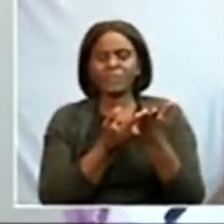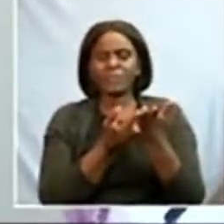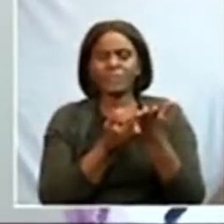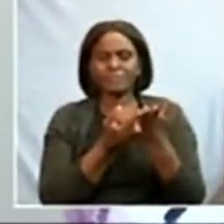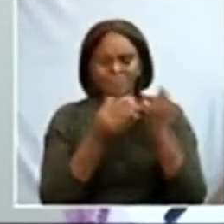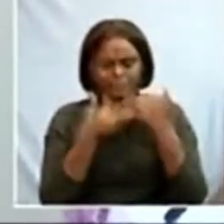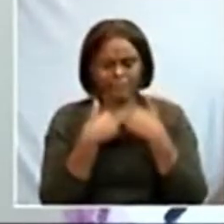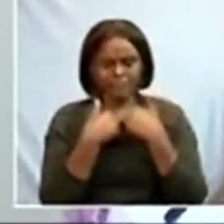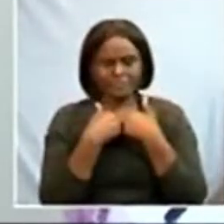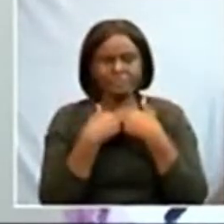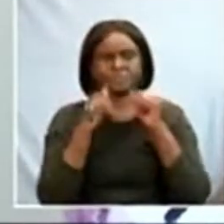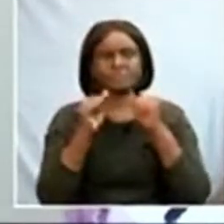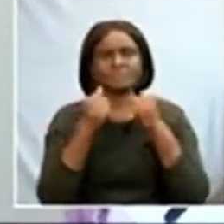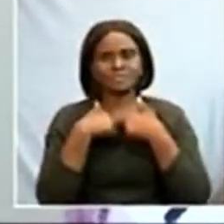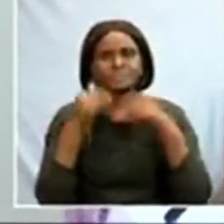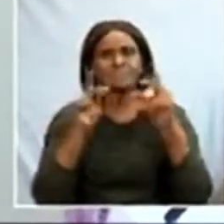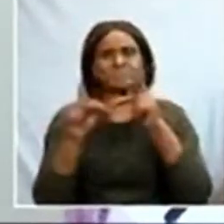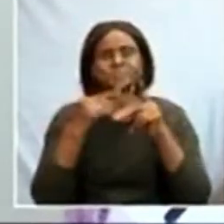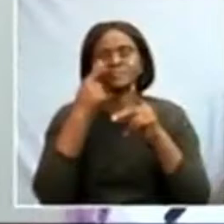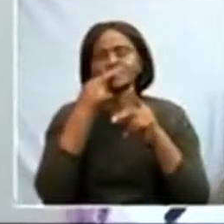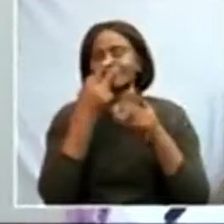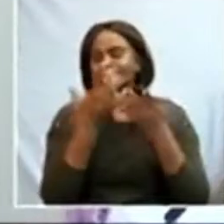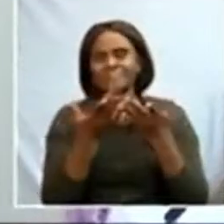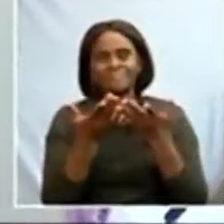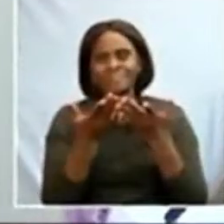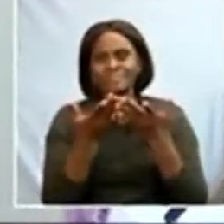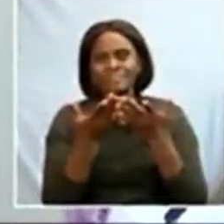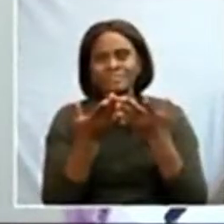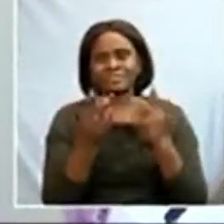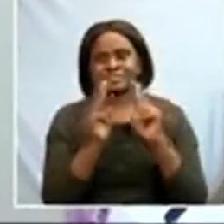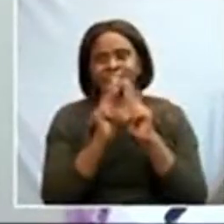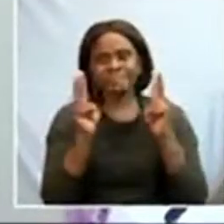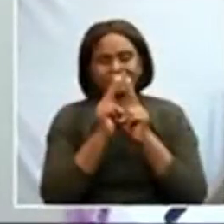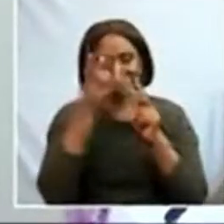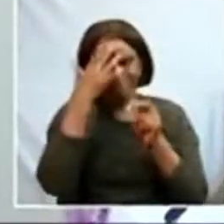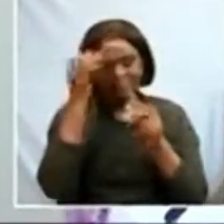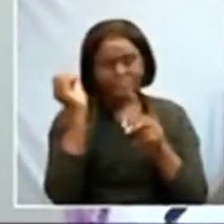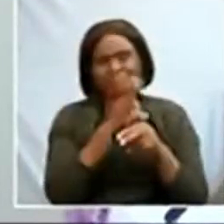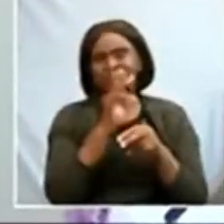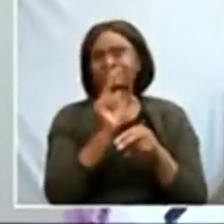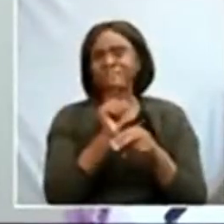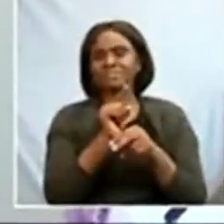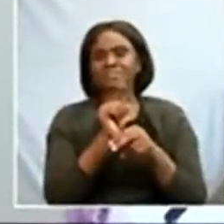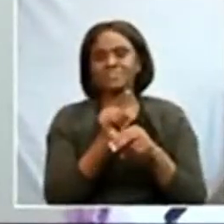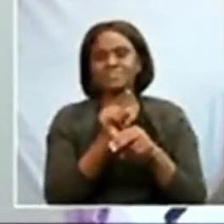We can have people that are so negligent.